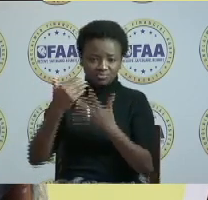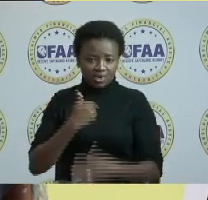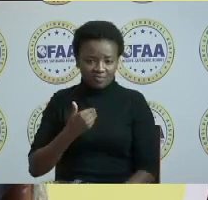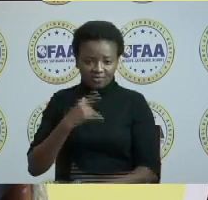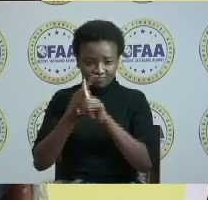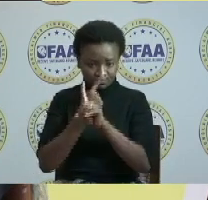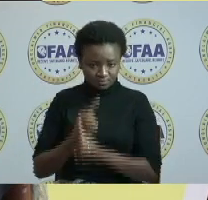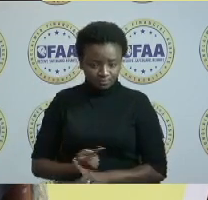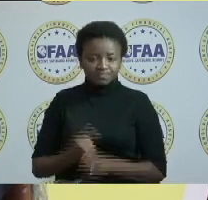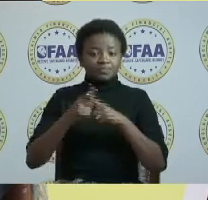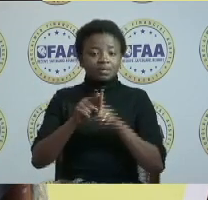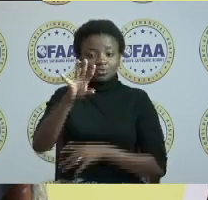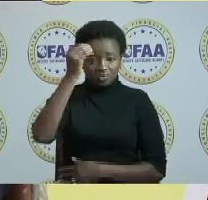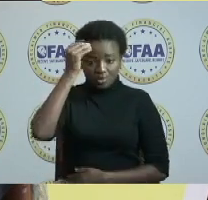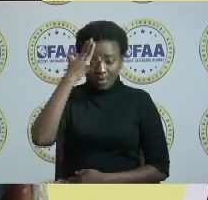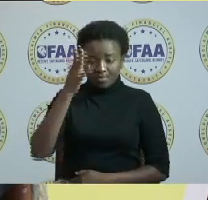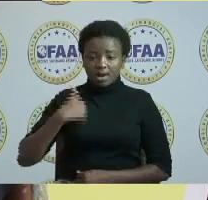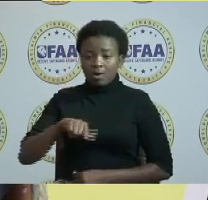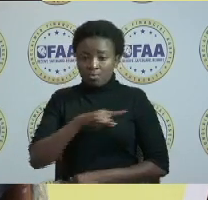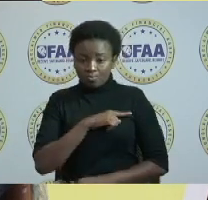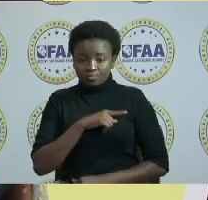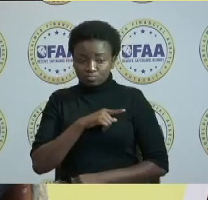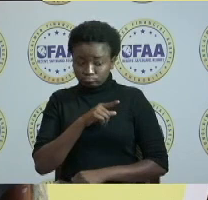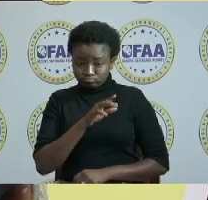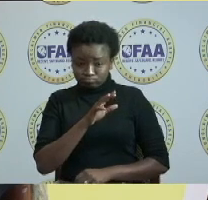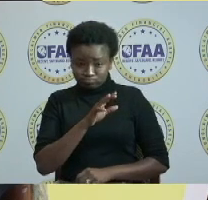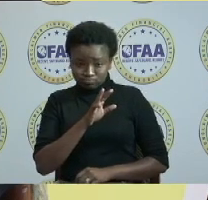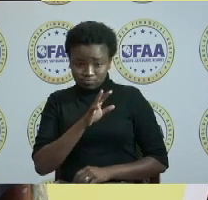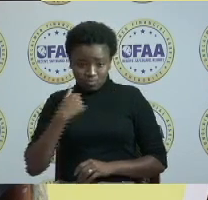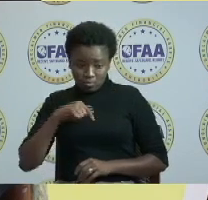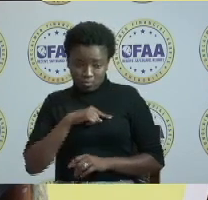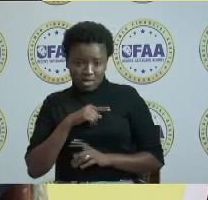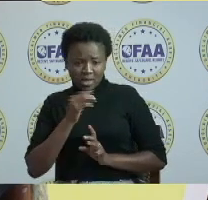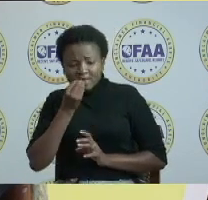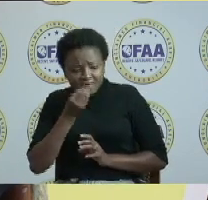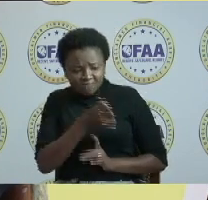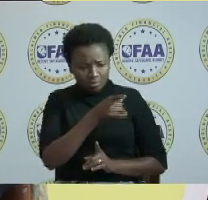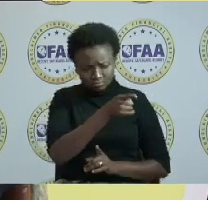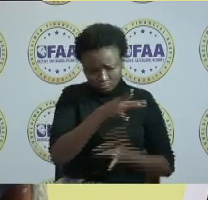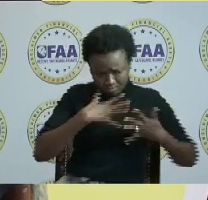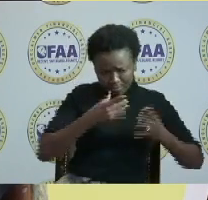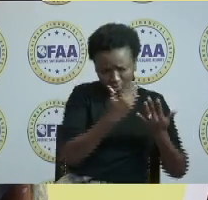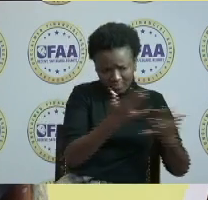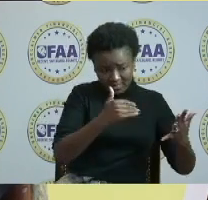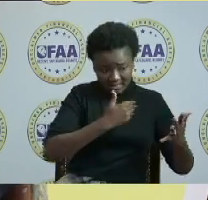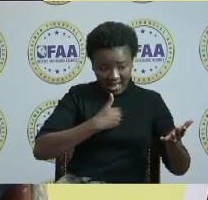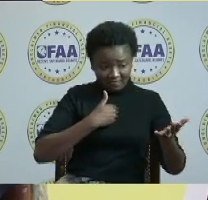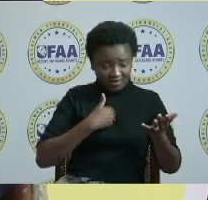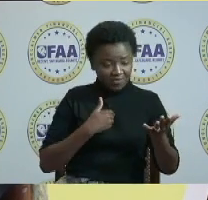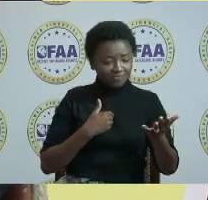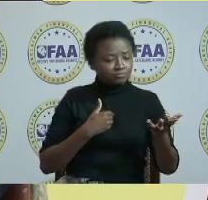as the holders, you were the ones with the primary contact or the contract bearers. You were the ones who